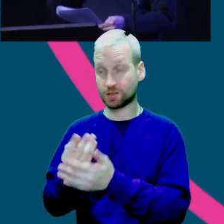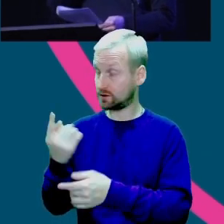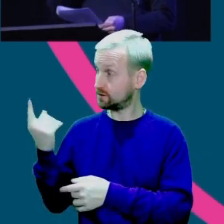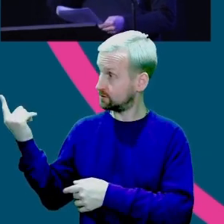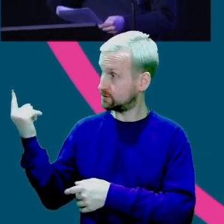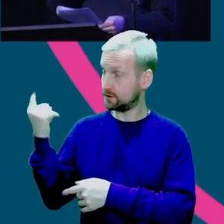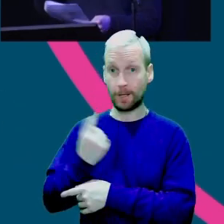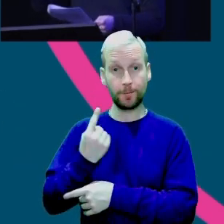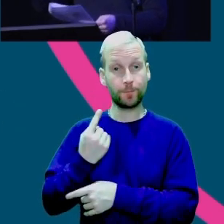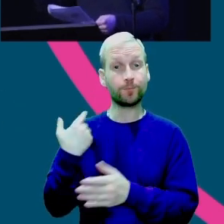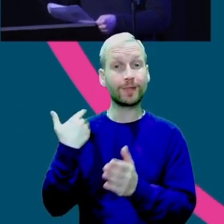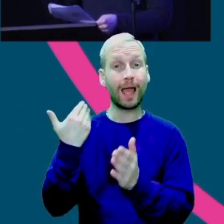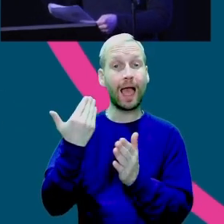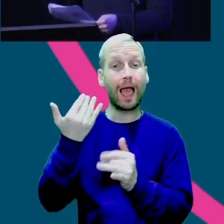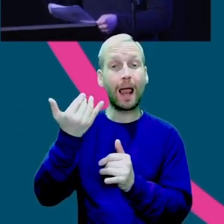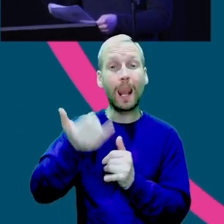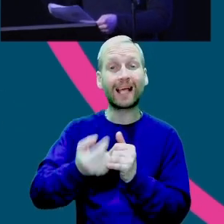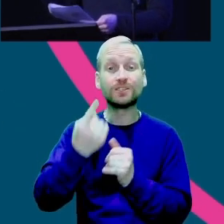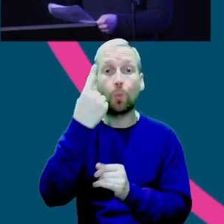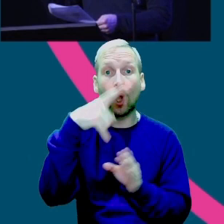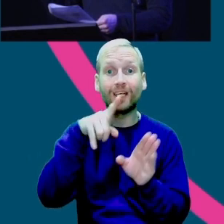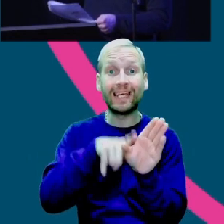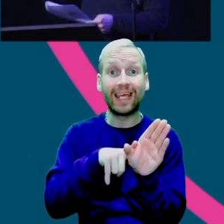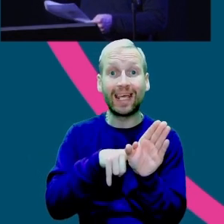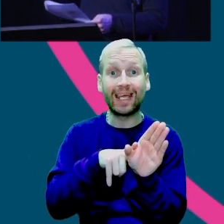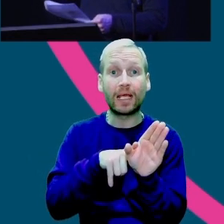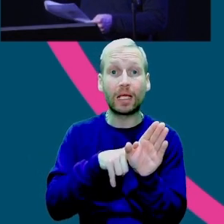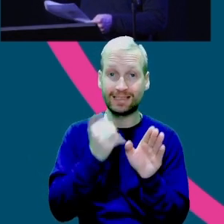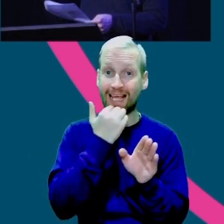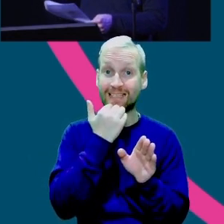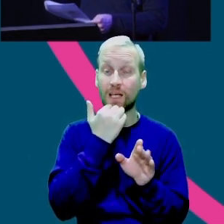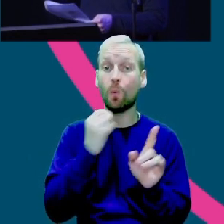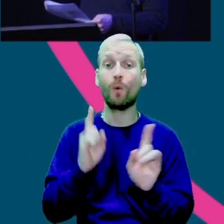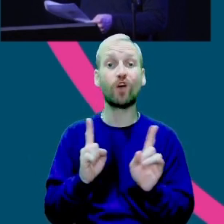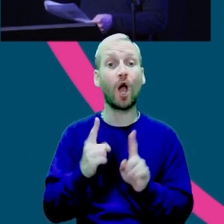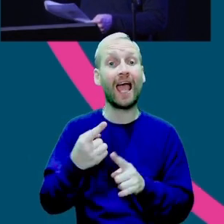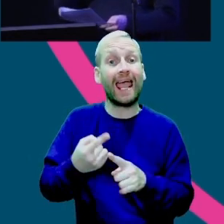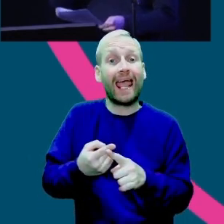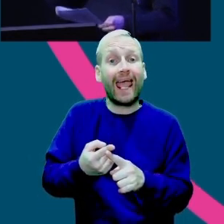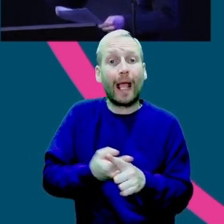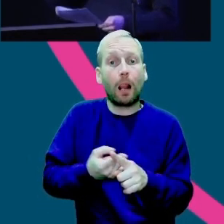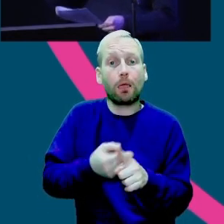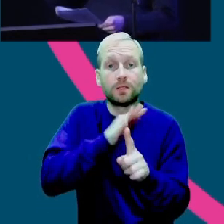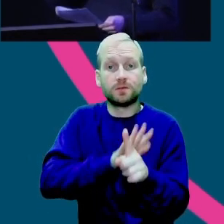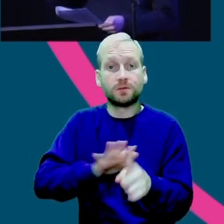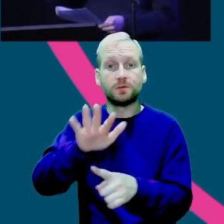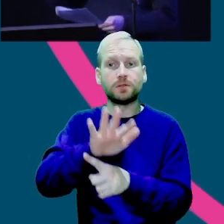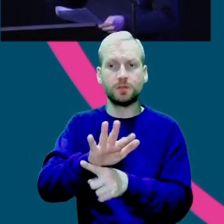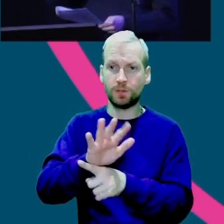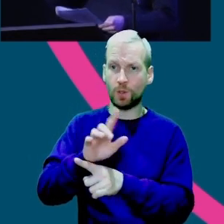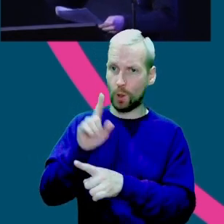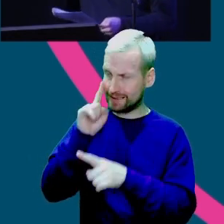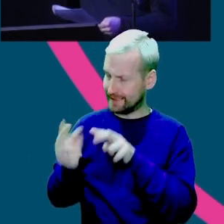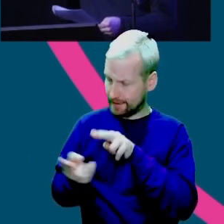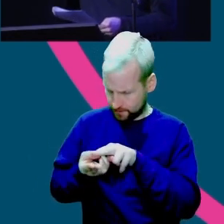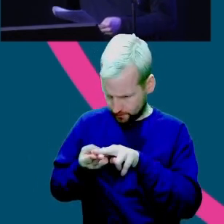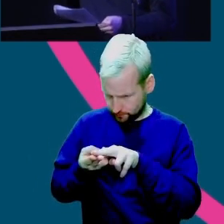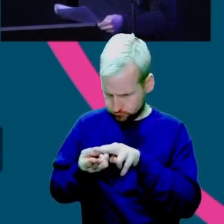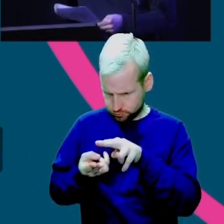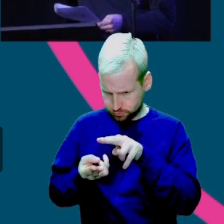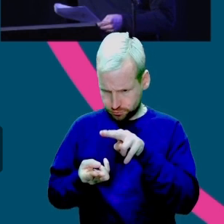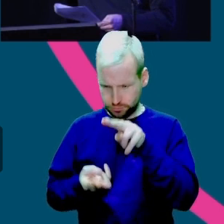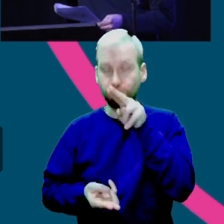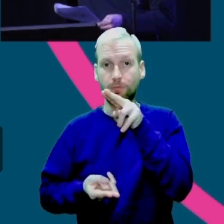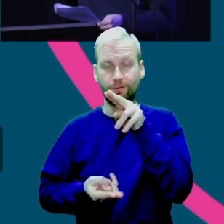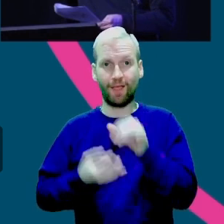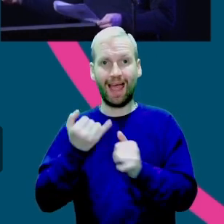last 12 months of life, this is data for England actually, in those last 12 months of life you can see that steadily it increases.